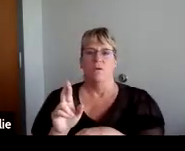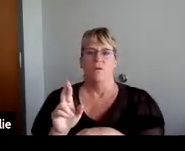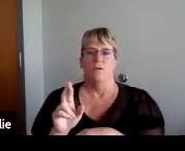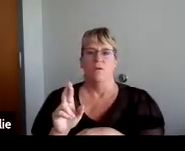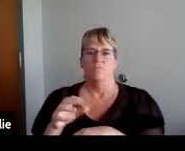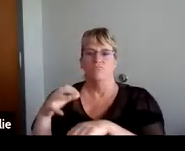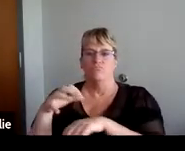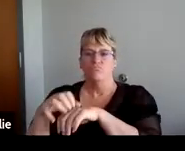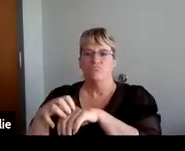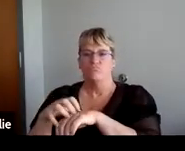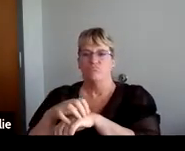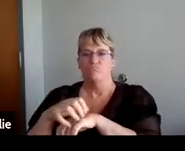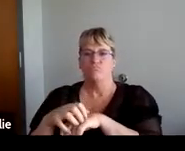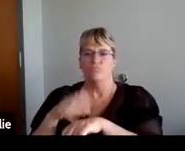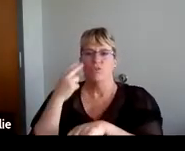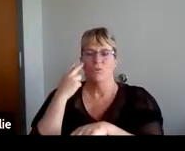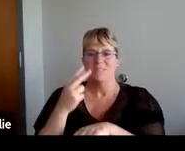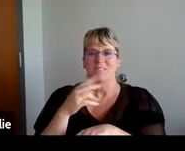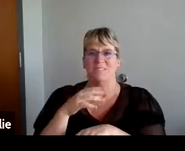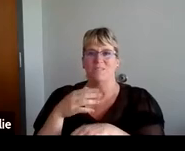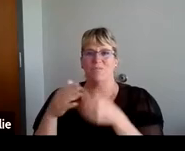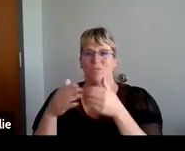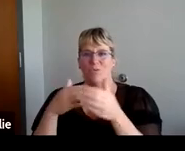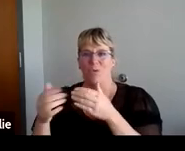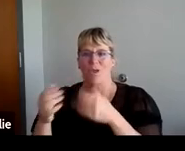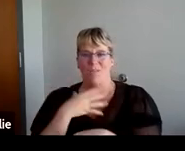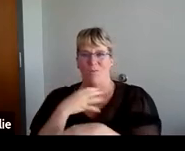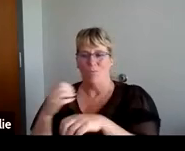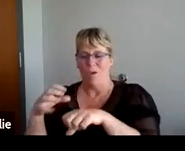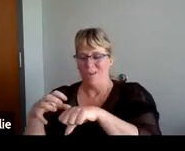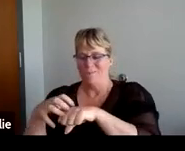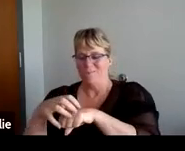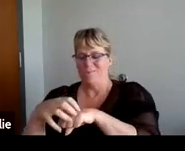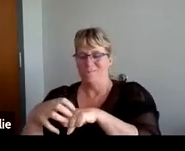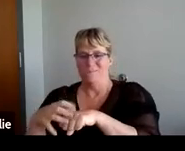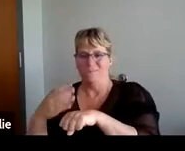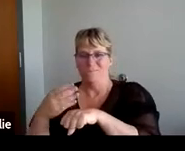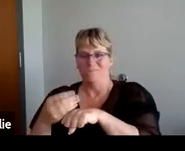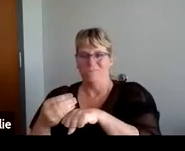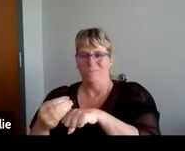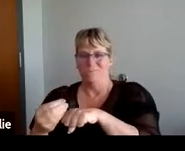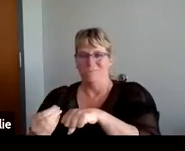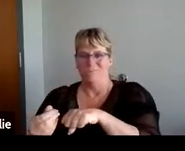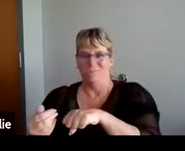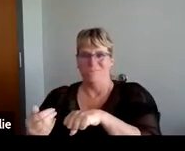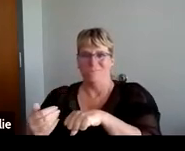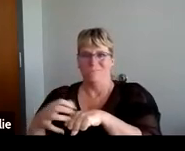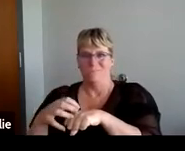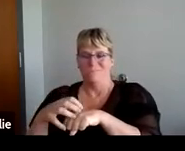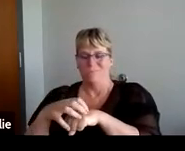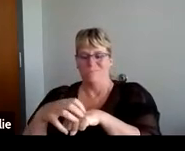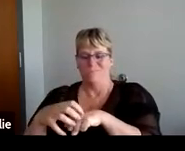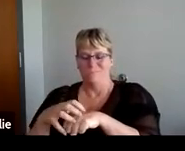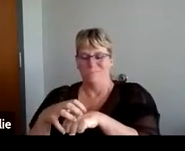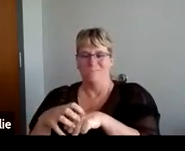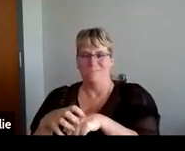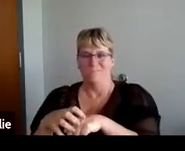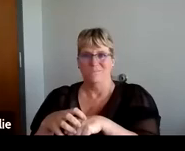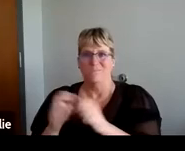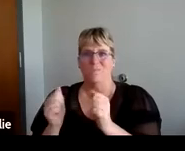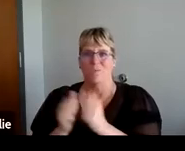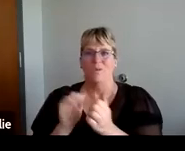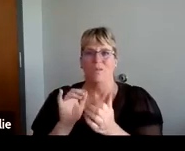can see the gray matter, the white matter that has deteriorated and eroded substantially with